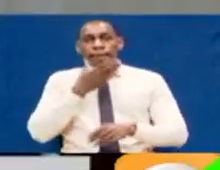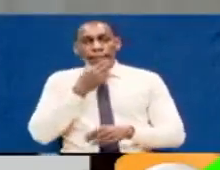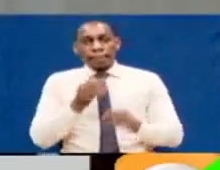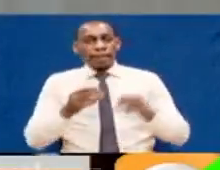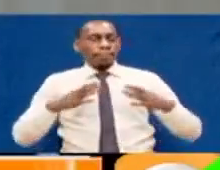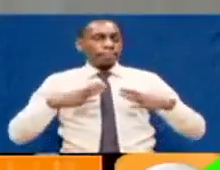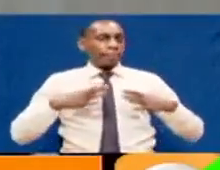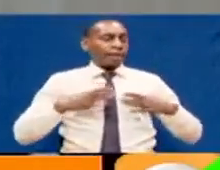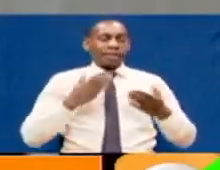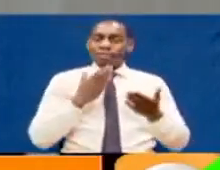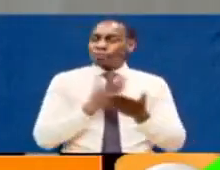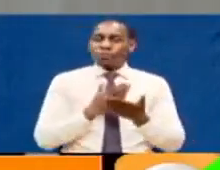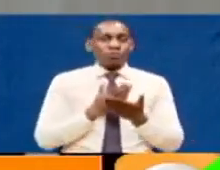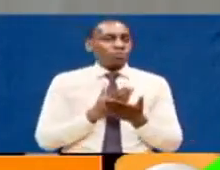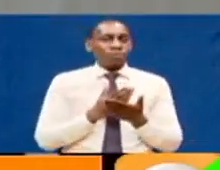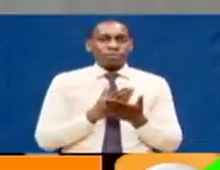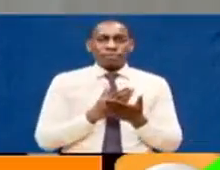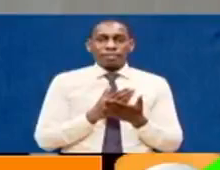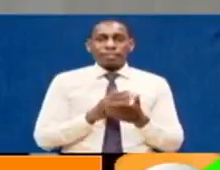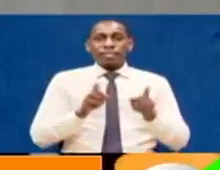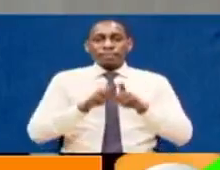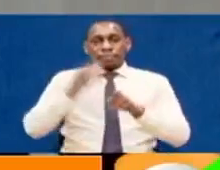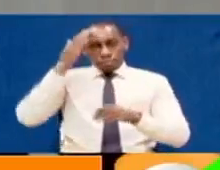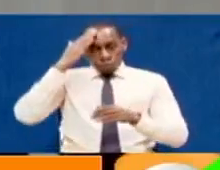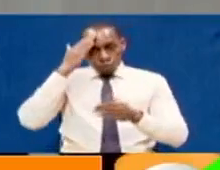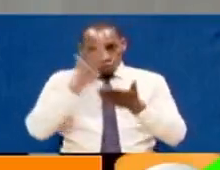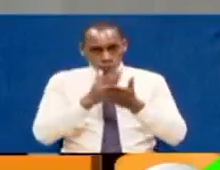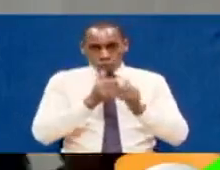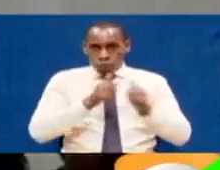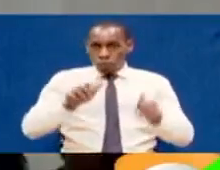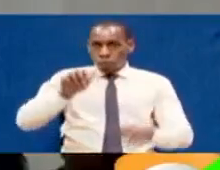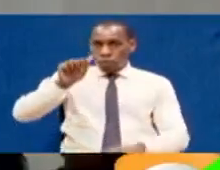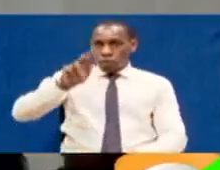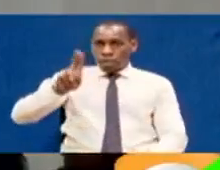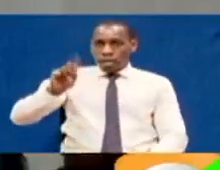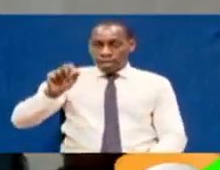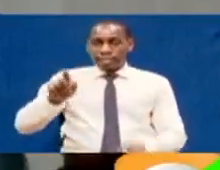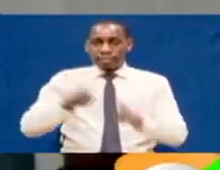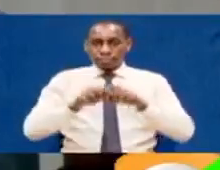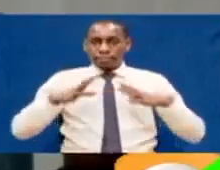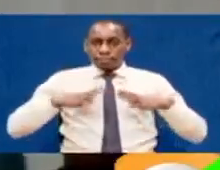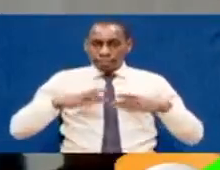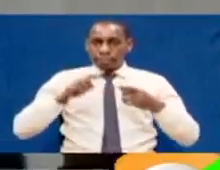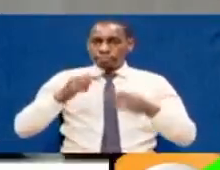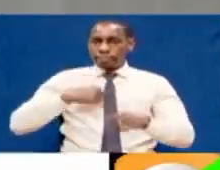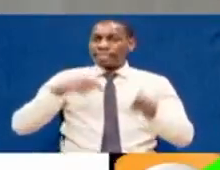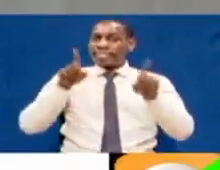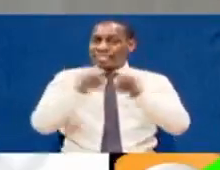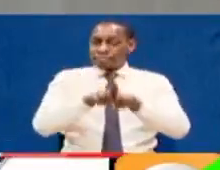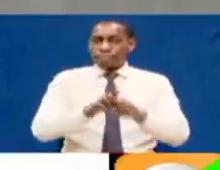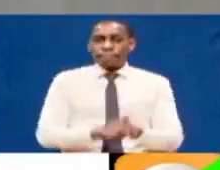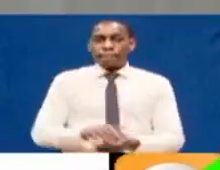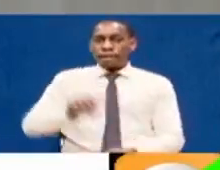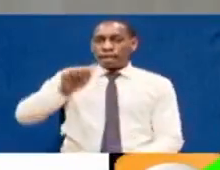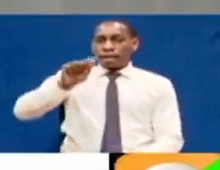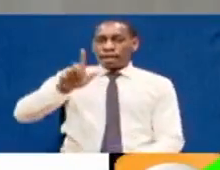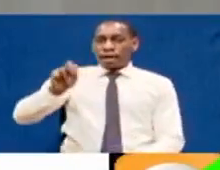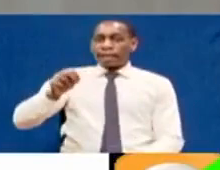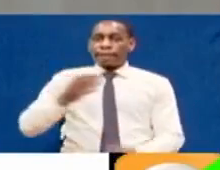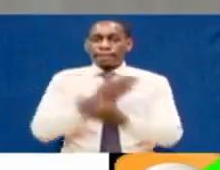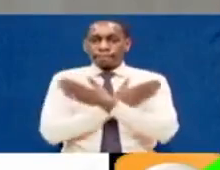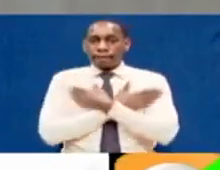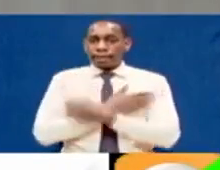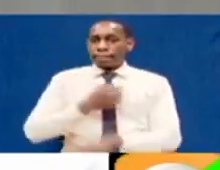of. And I know very well Allan was proud of me too. Allan was my